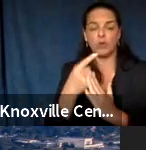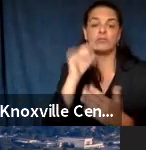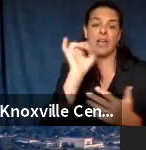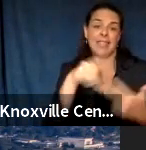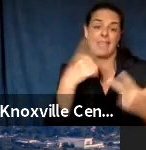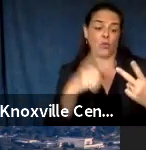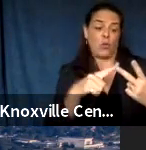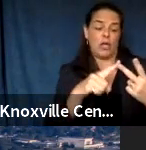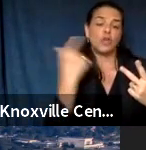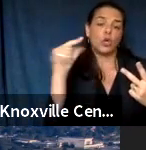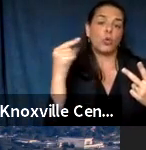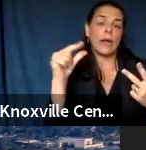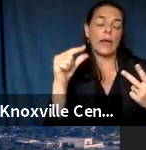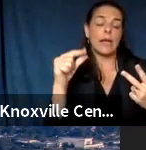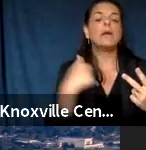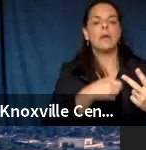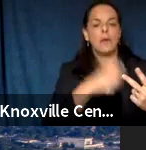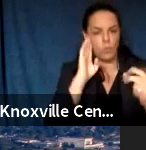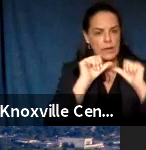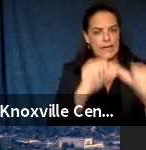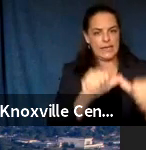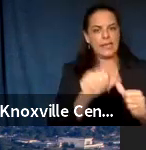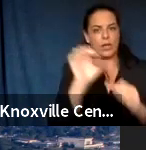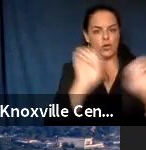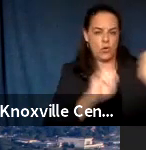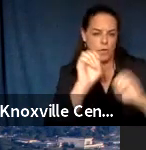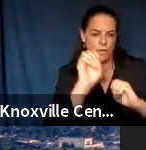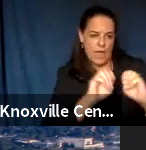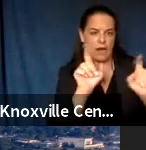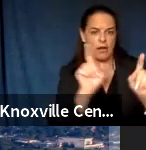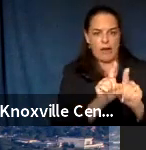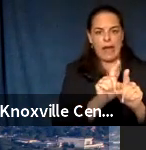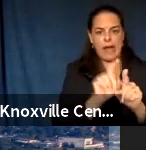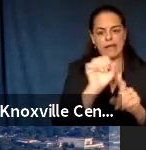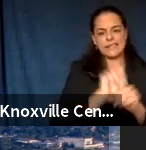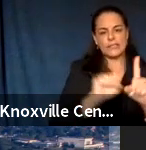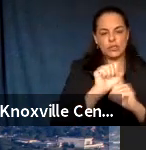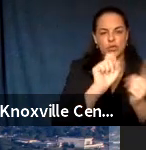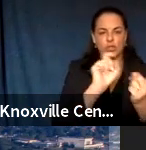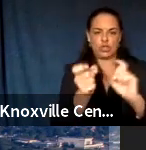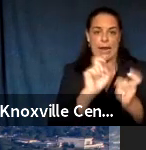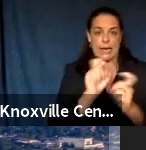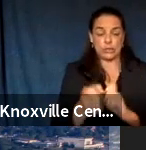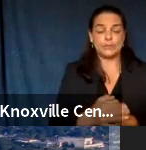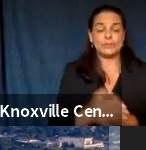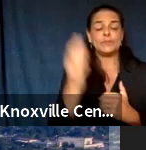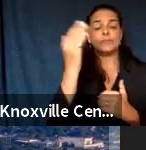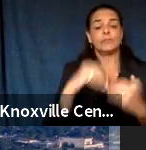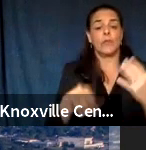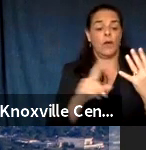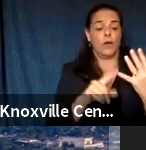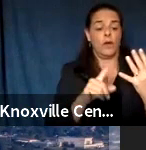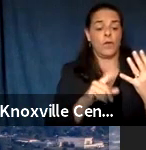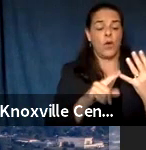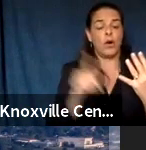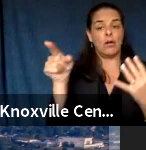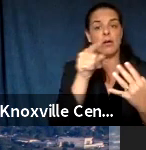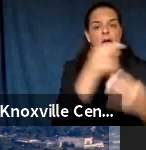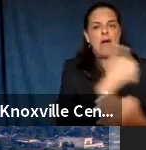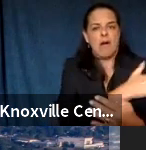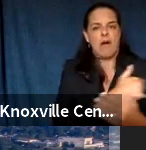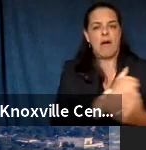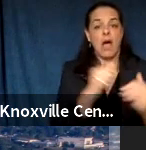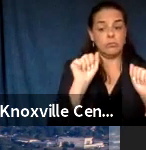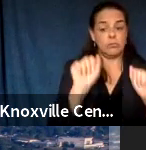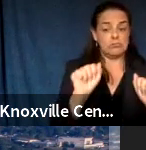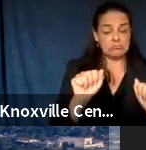this benchmark and make appropriate changes as the situation evolves. Our fourth benchmark, healthcare system capabilities